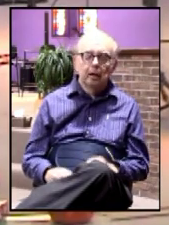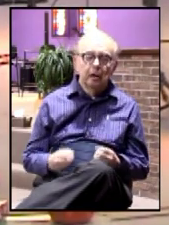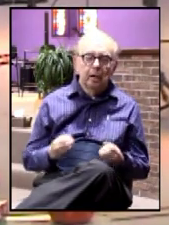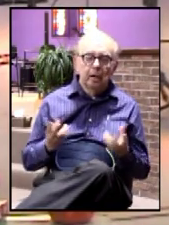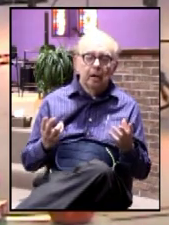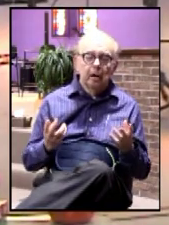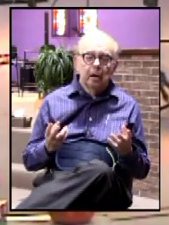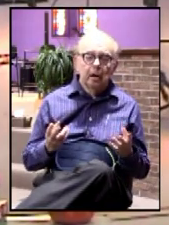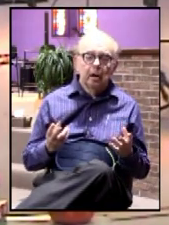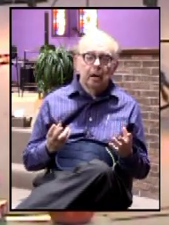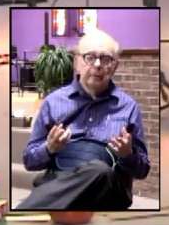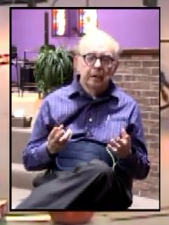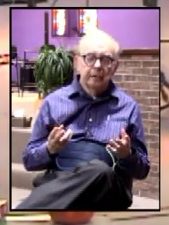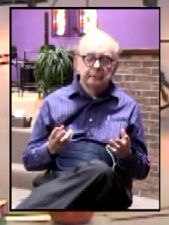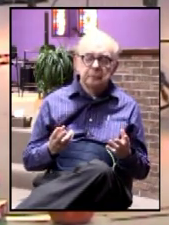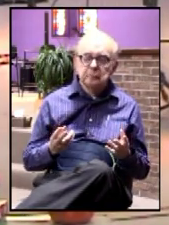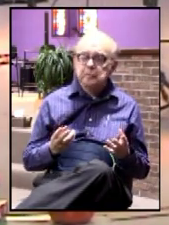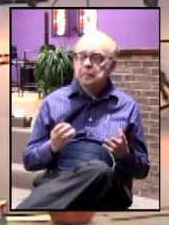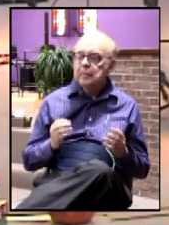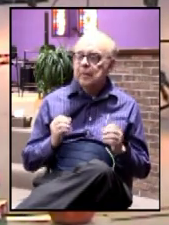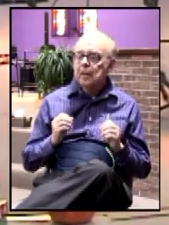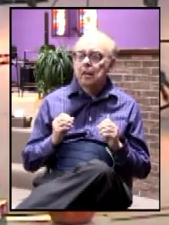Let's see how many likes I got this morning.